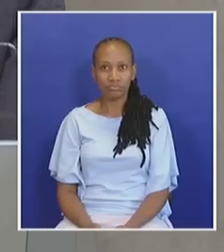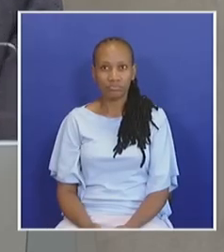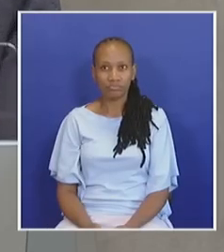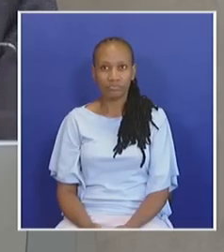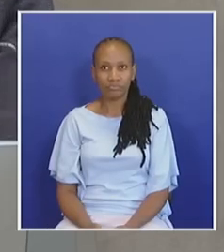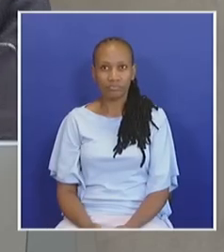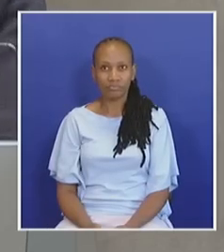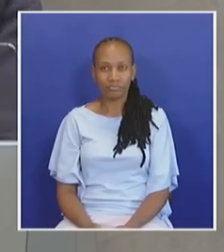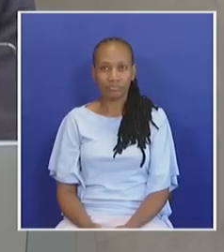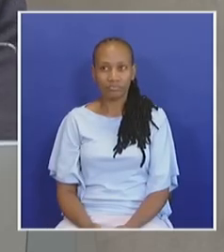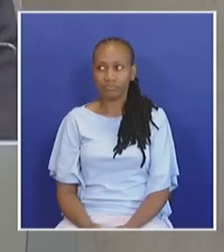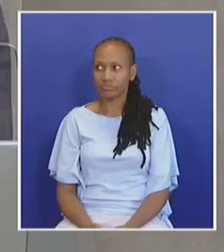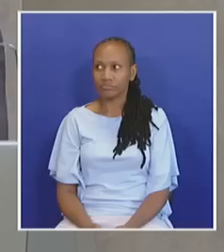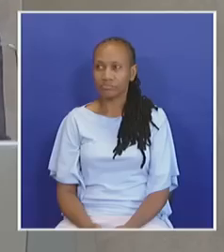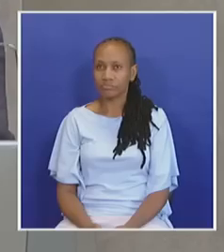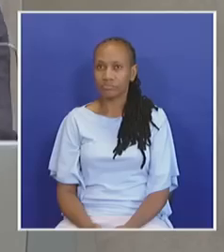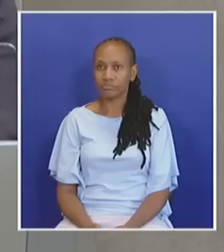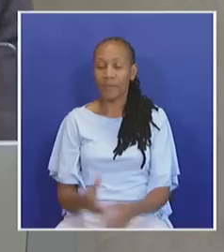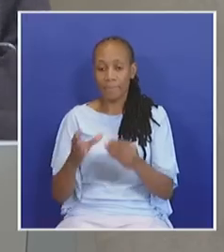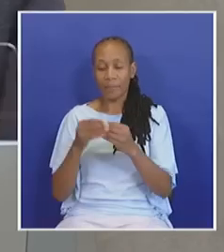mo Honorable